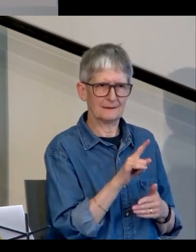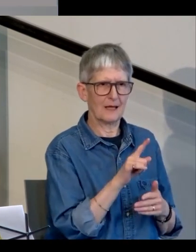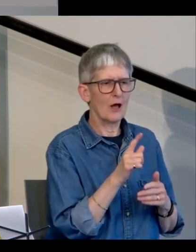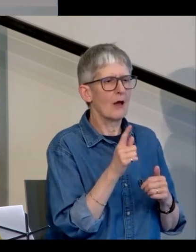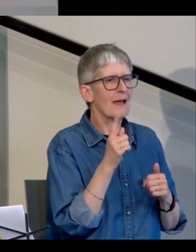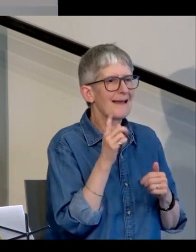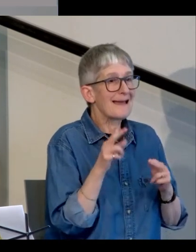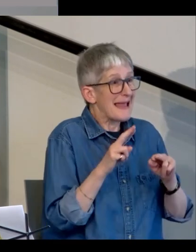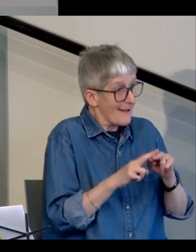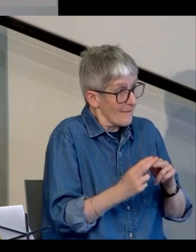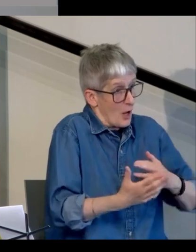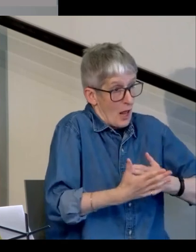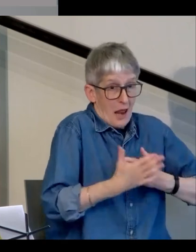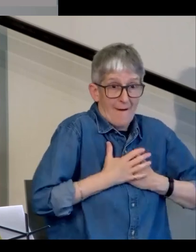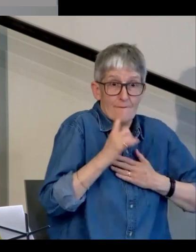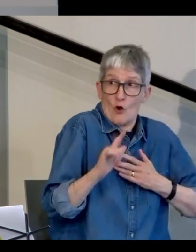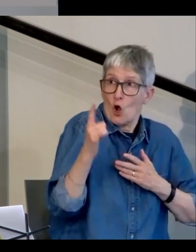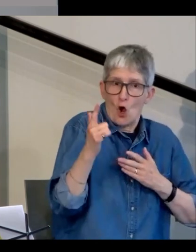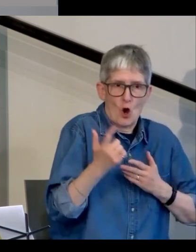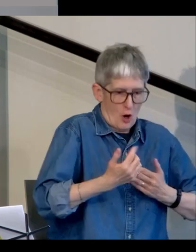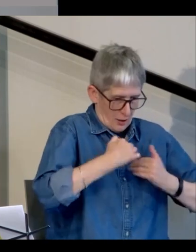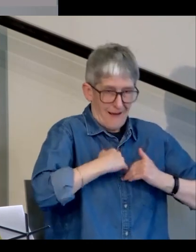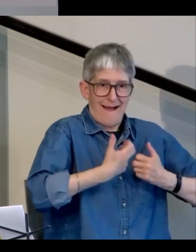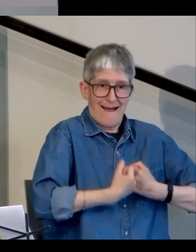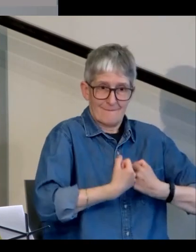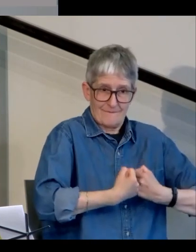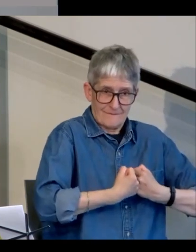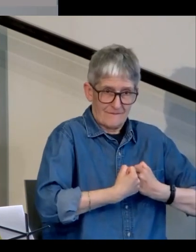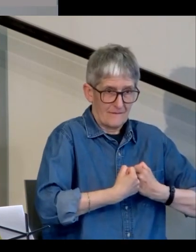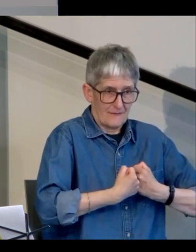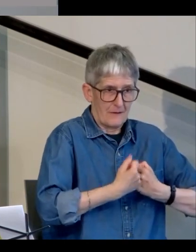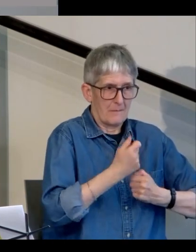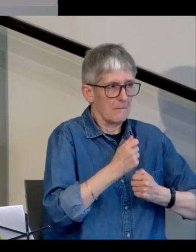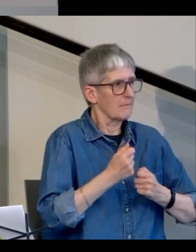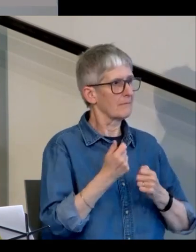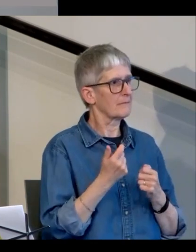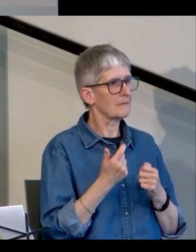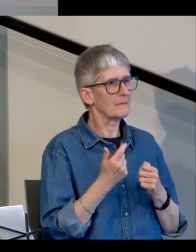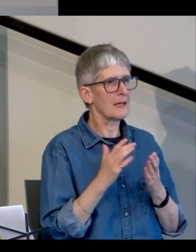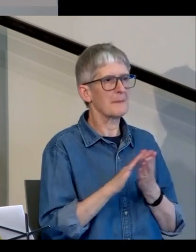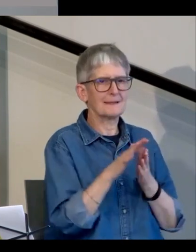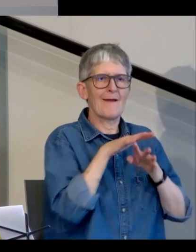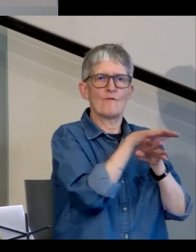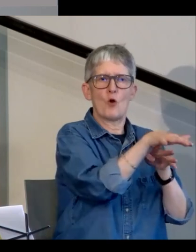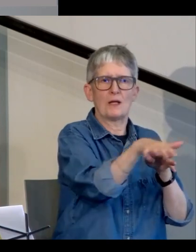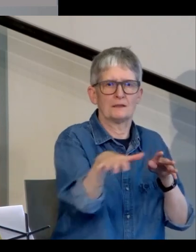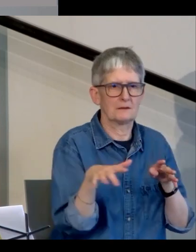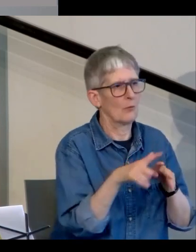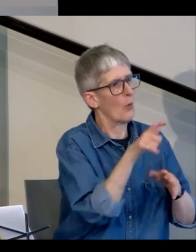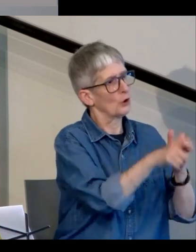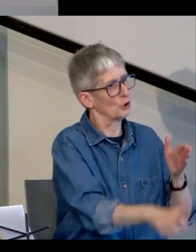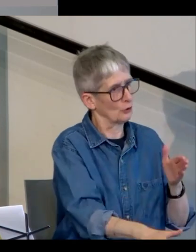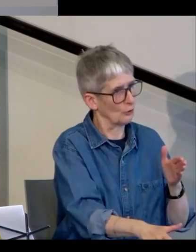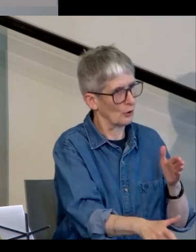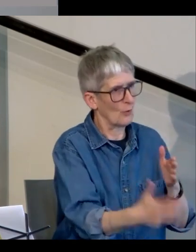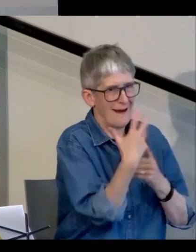that if love for God becomes the driving forces of our lives, it will influence everything we do